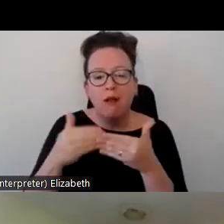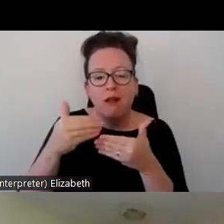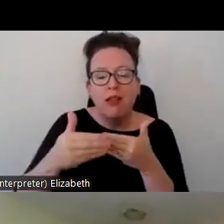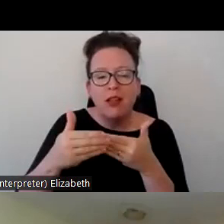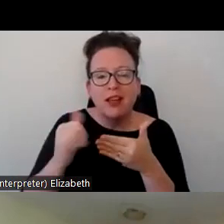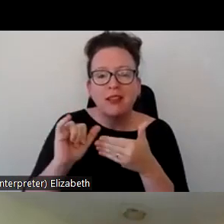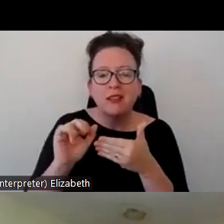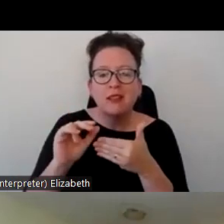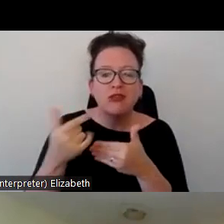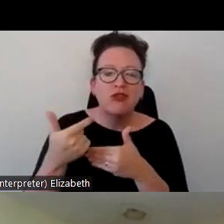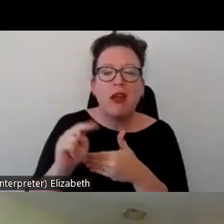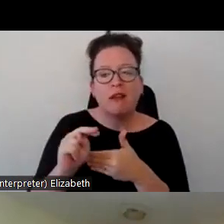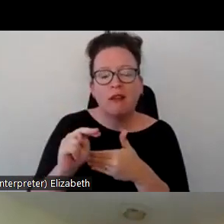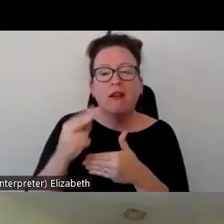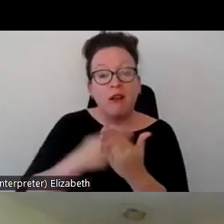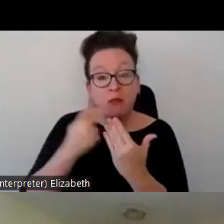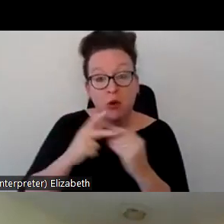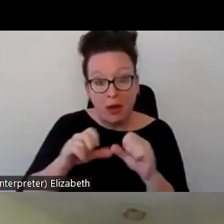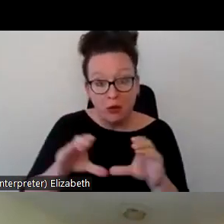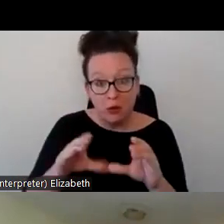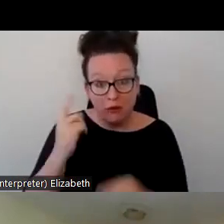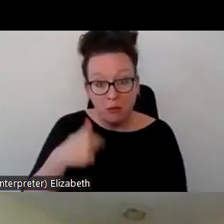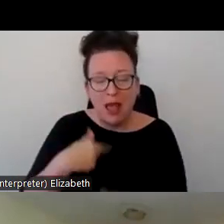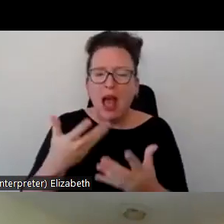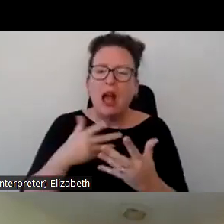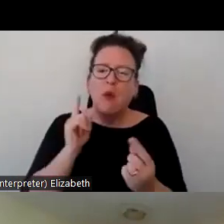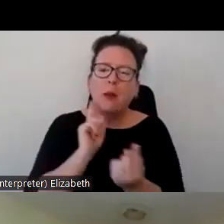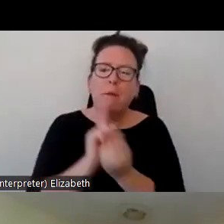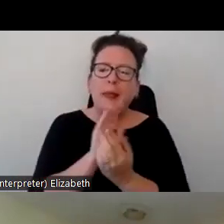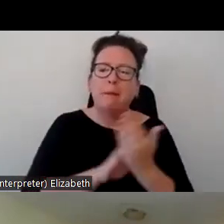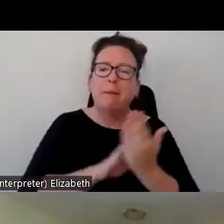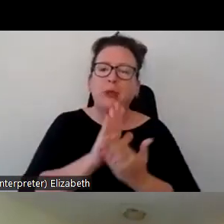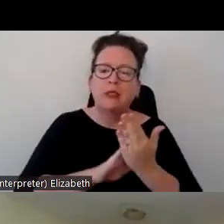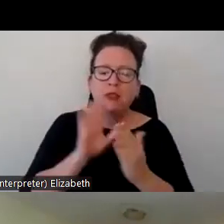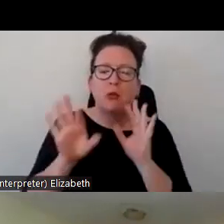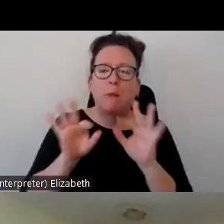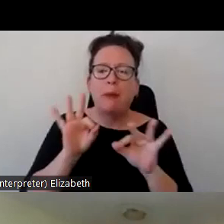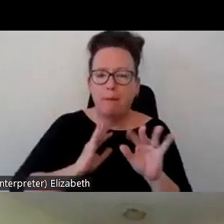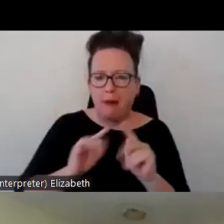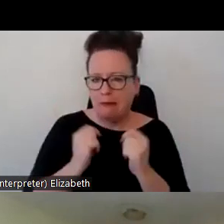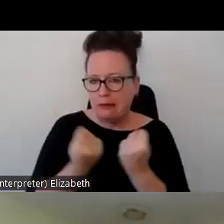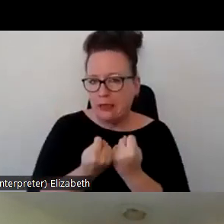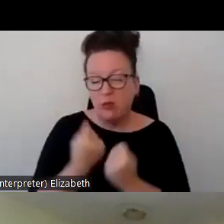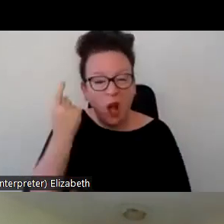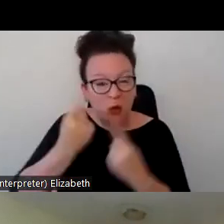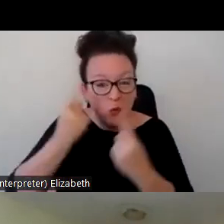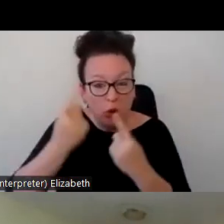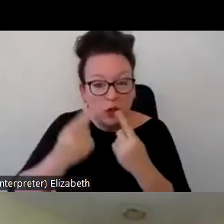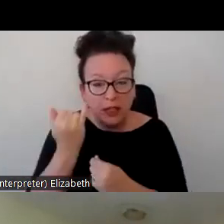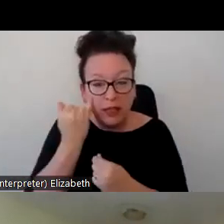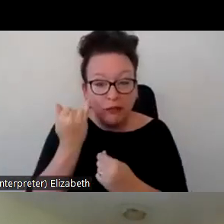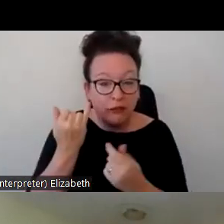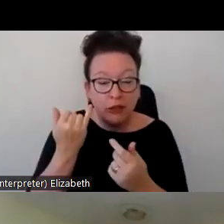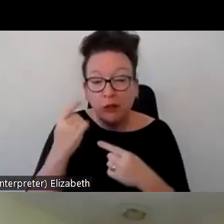to meet in person to maybe like pick my team and maybe like bring my mom. So I was just wondering